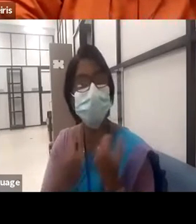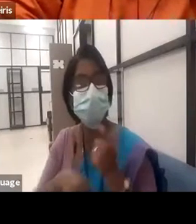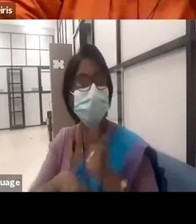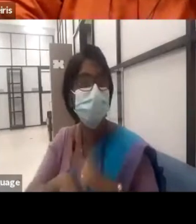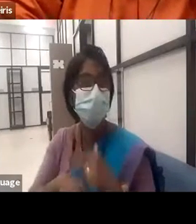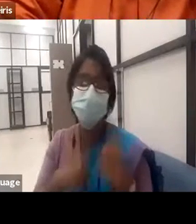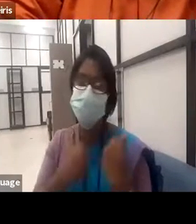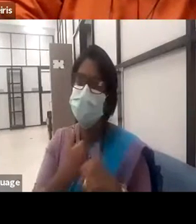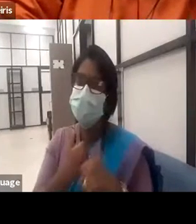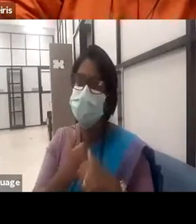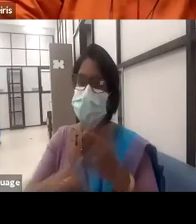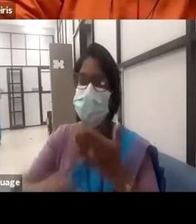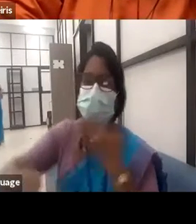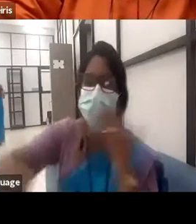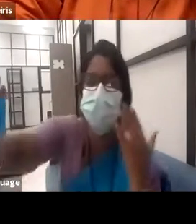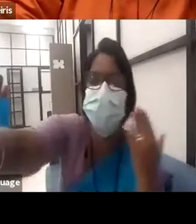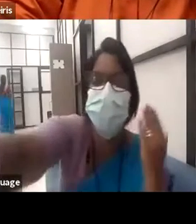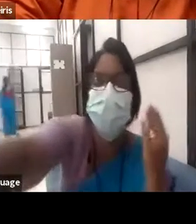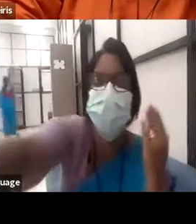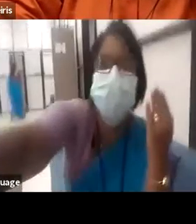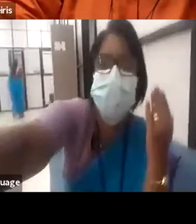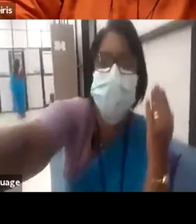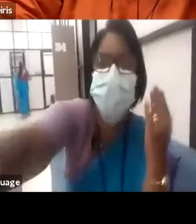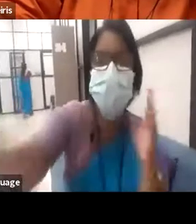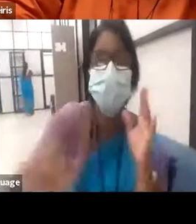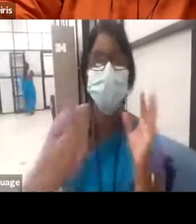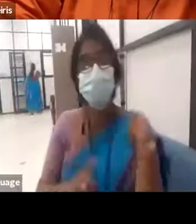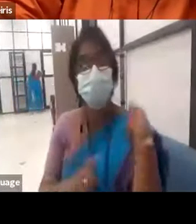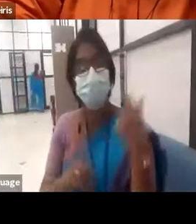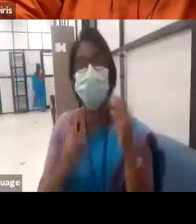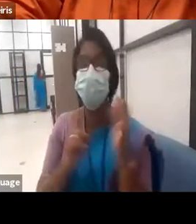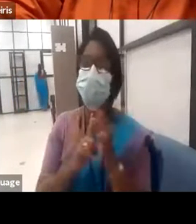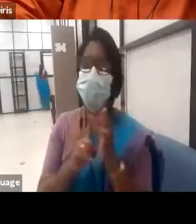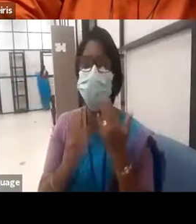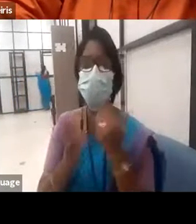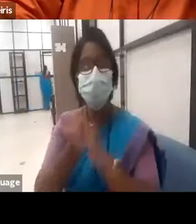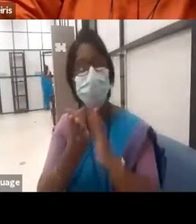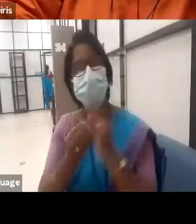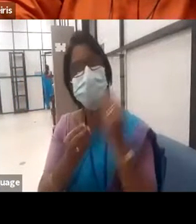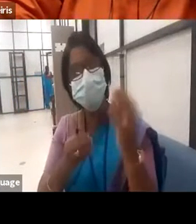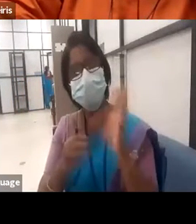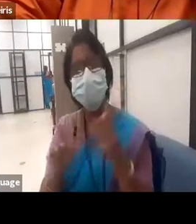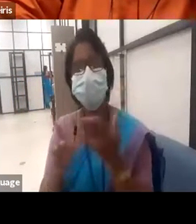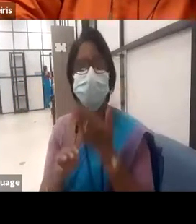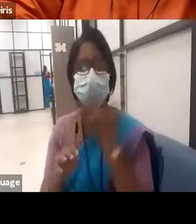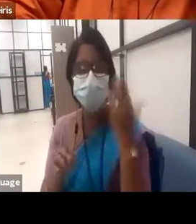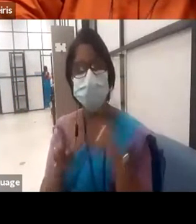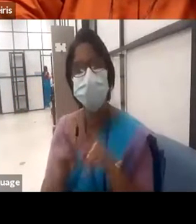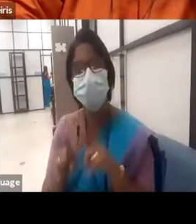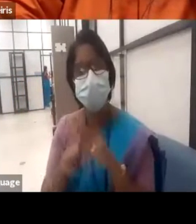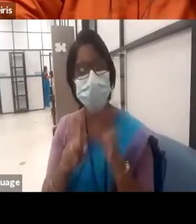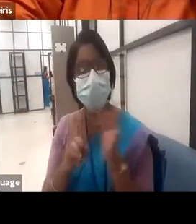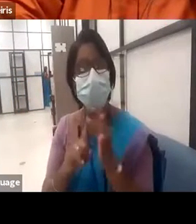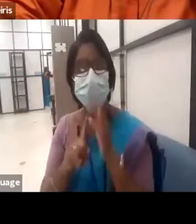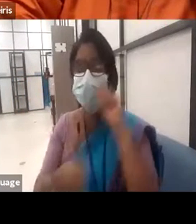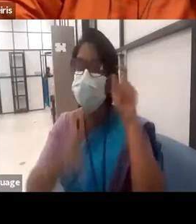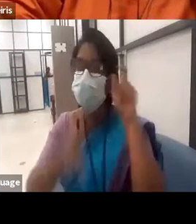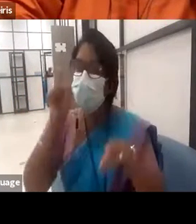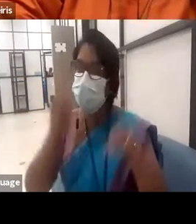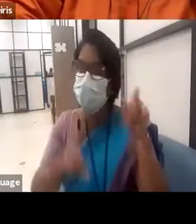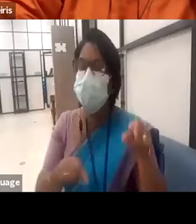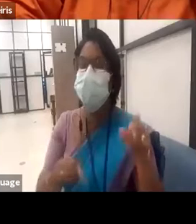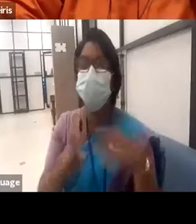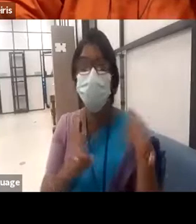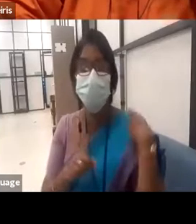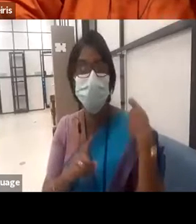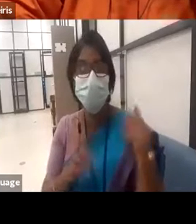the poor and the poor can reach out to the rich. So that is, in a nutshell, the